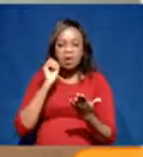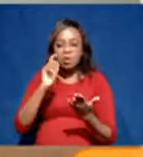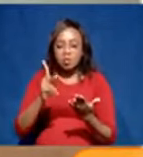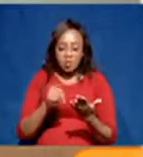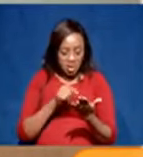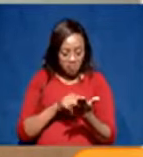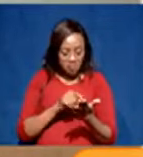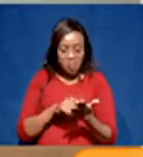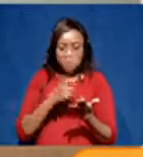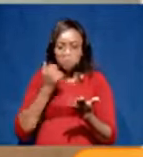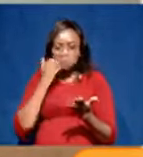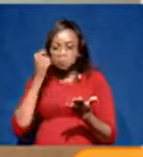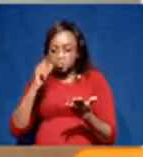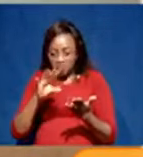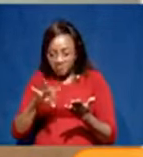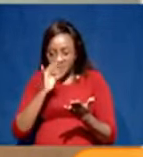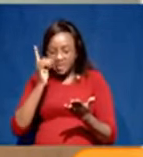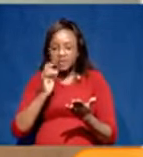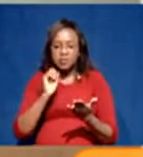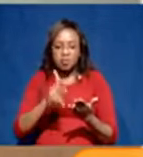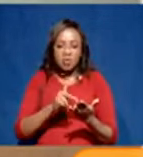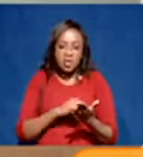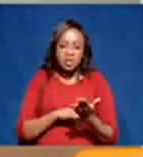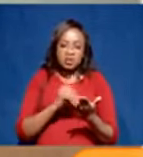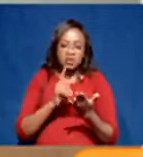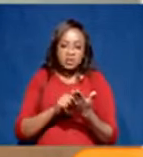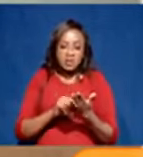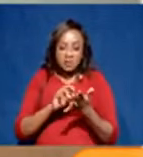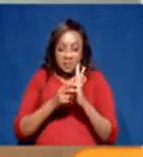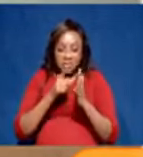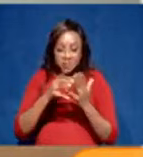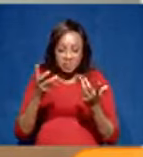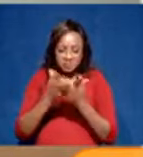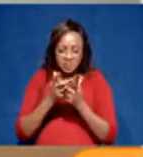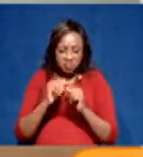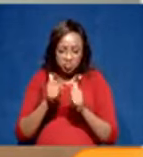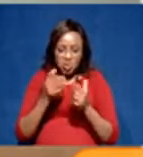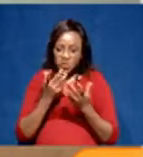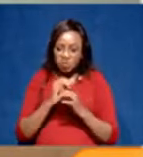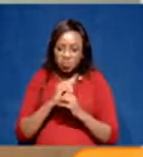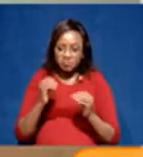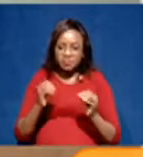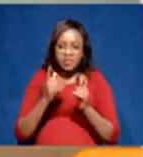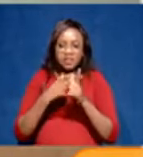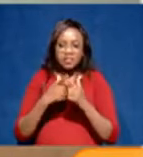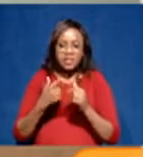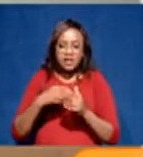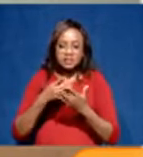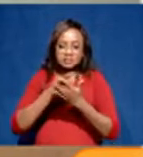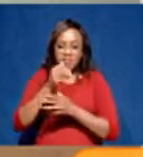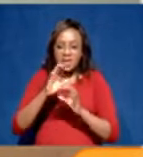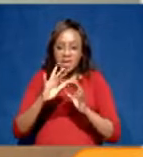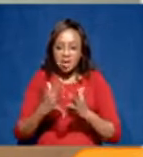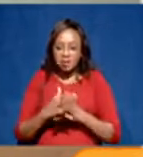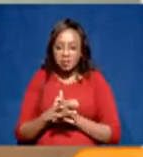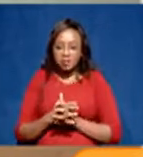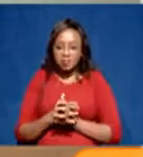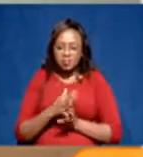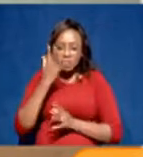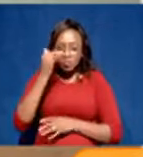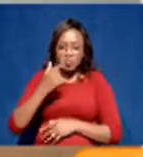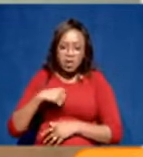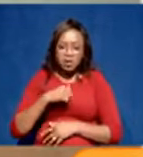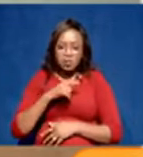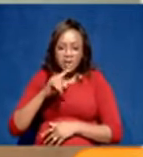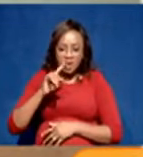this was the diagnosis. This is the treatment that has been done. Does it match or not? Then what is the value of payment? We have a prescription in terms of